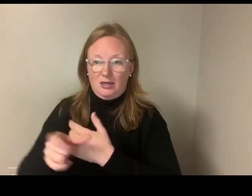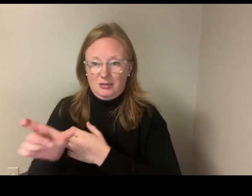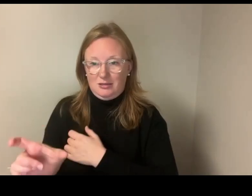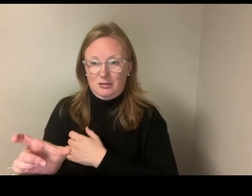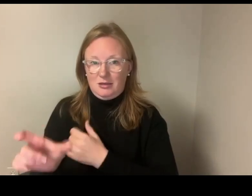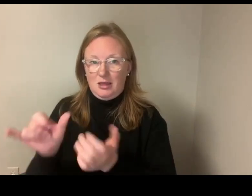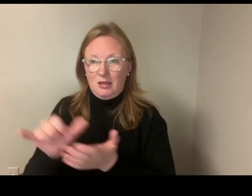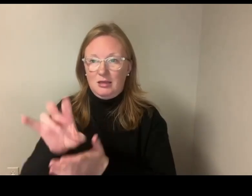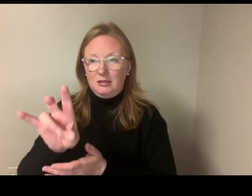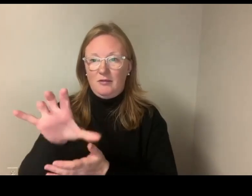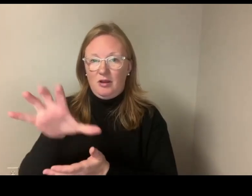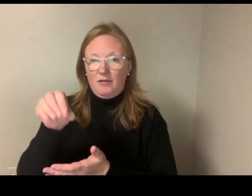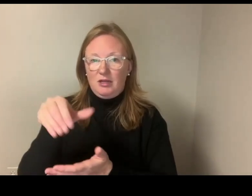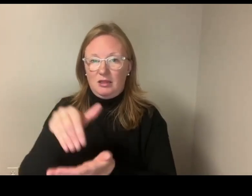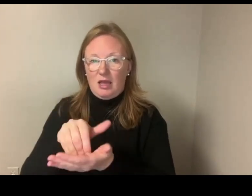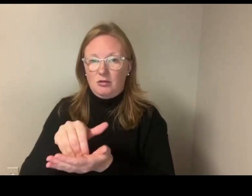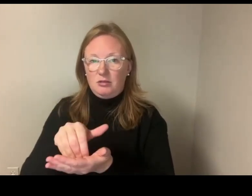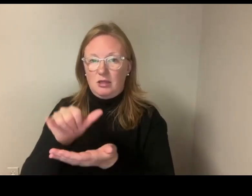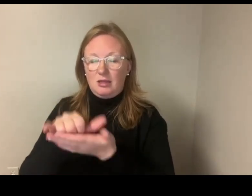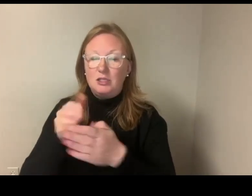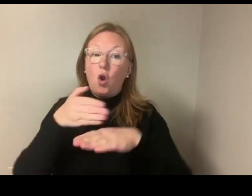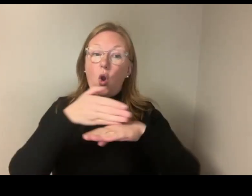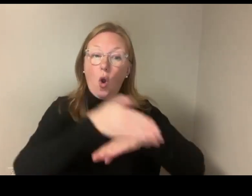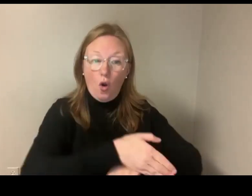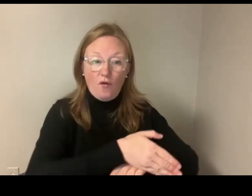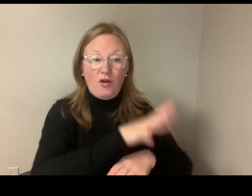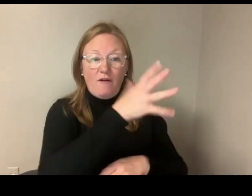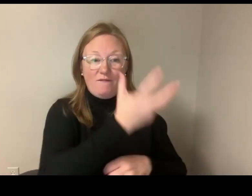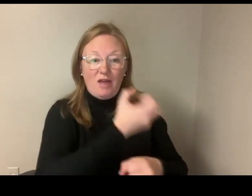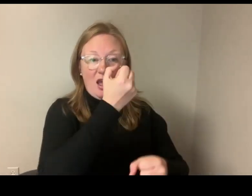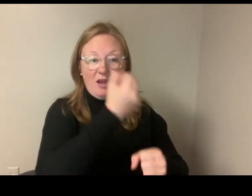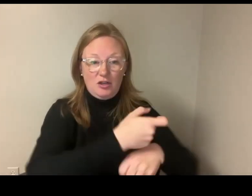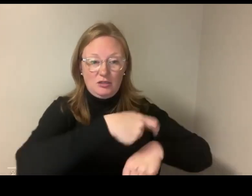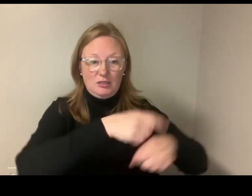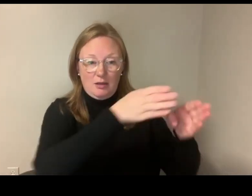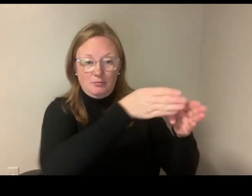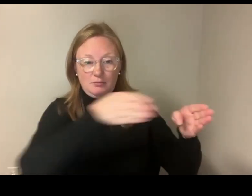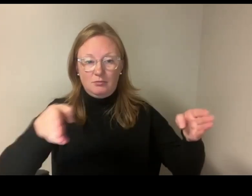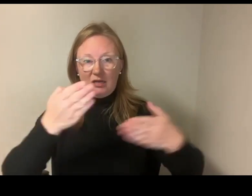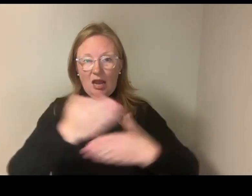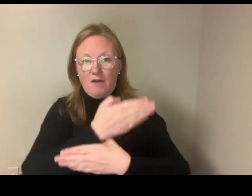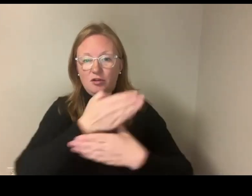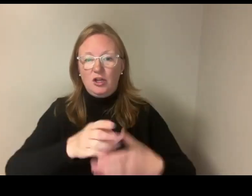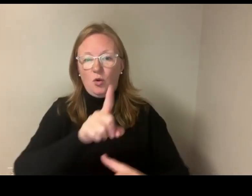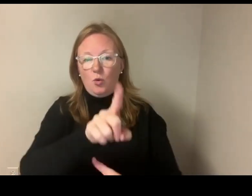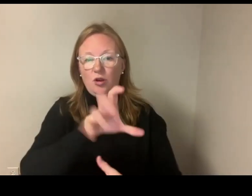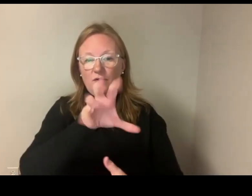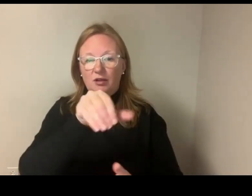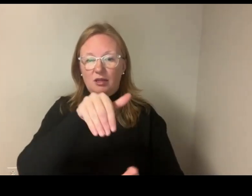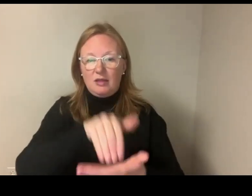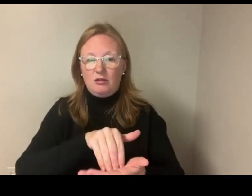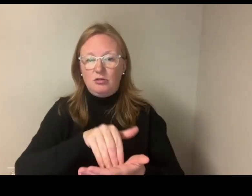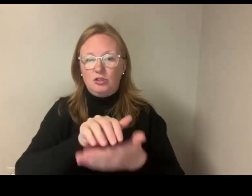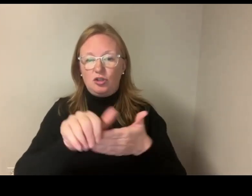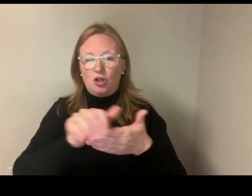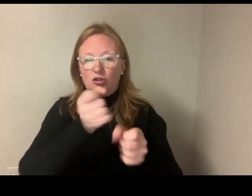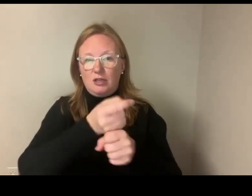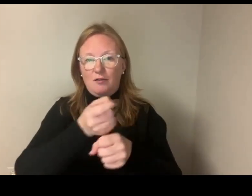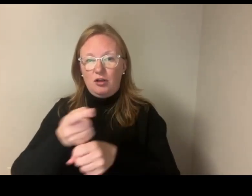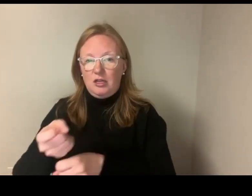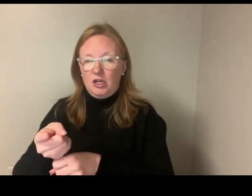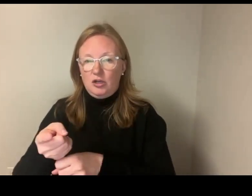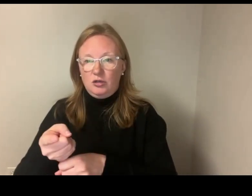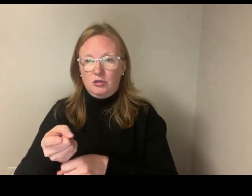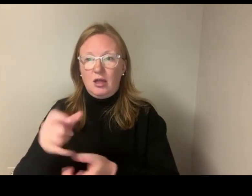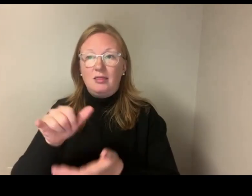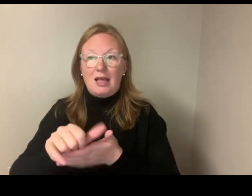That $750,000 is over a 5-year span, so it's averaging about $150,000 a year. That is a not to exceed